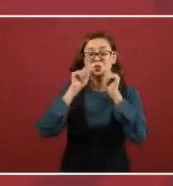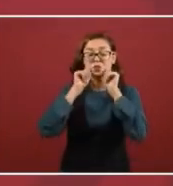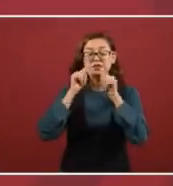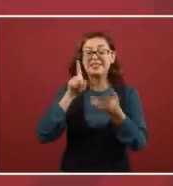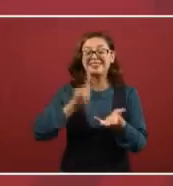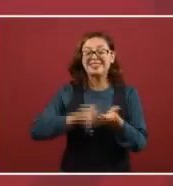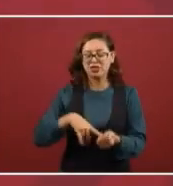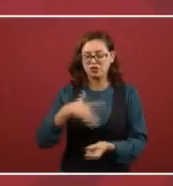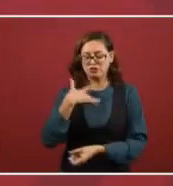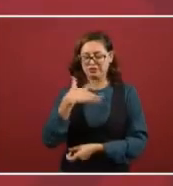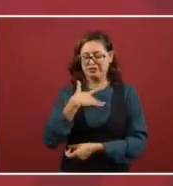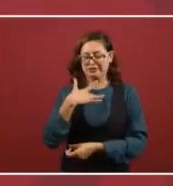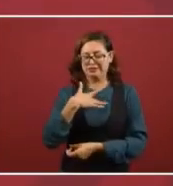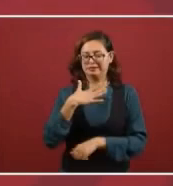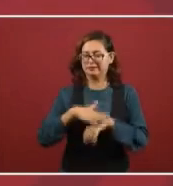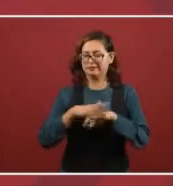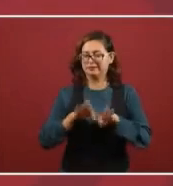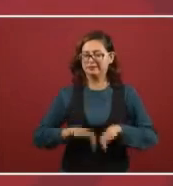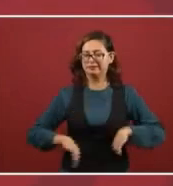it's not really of